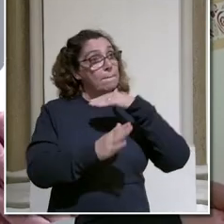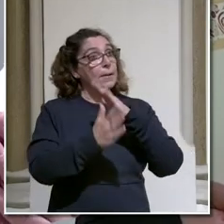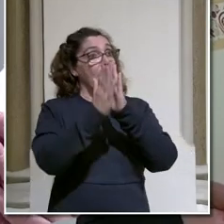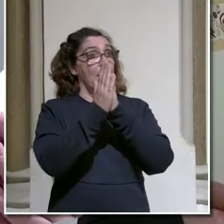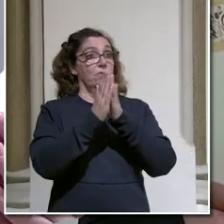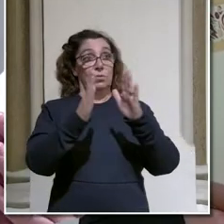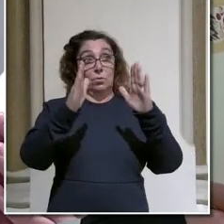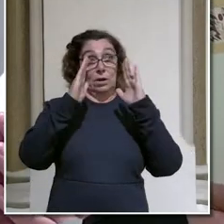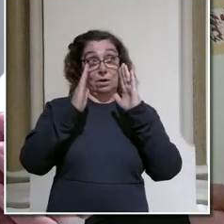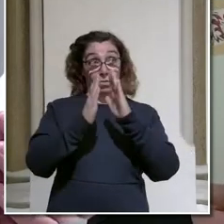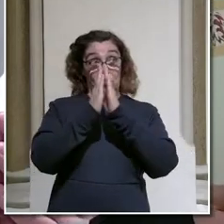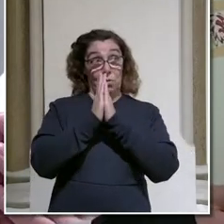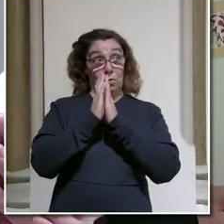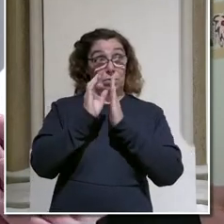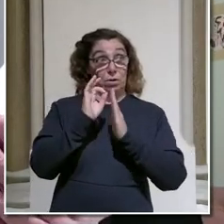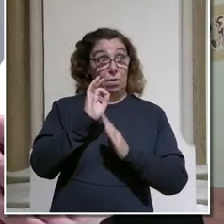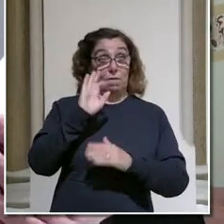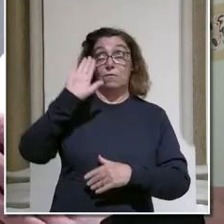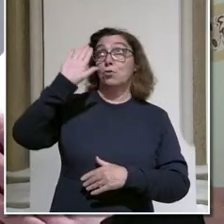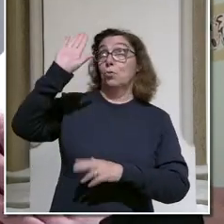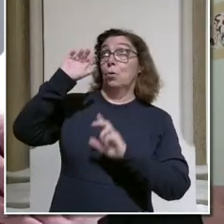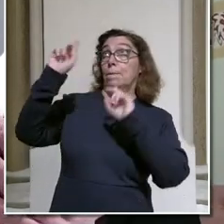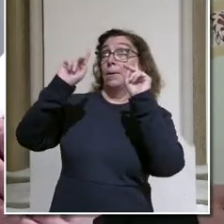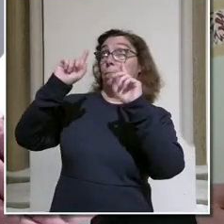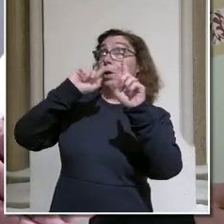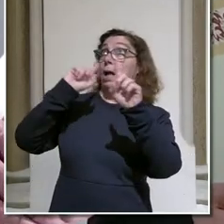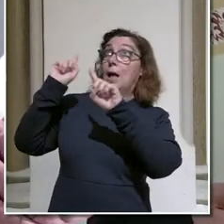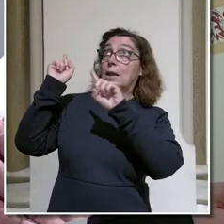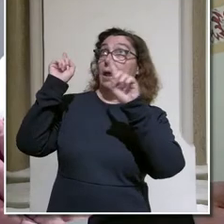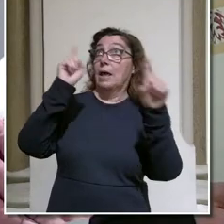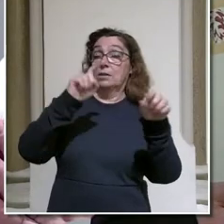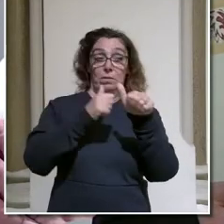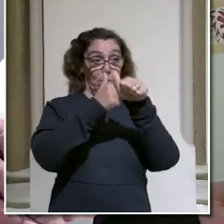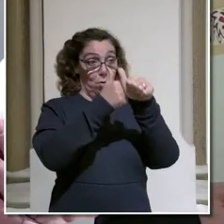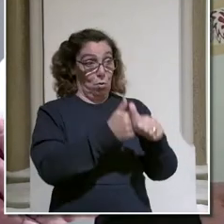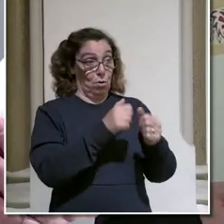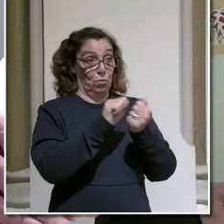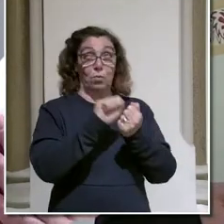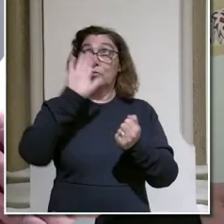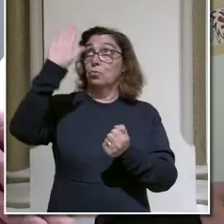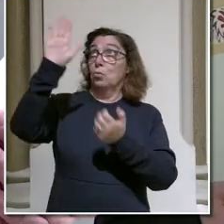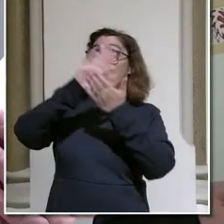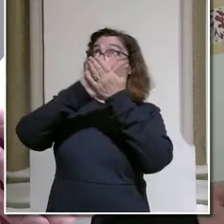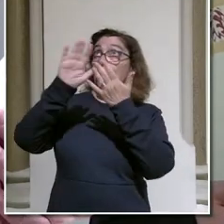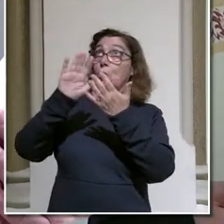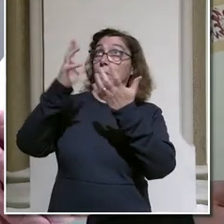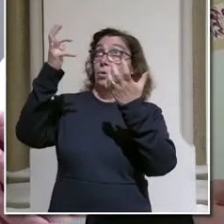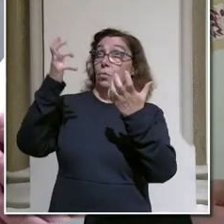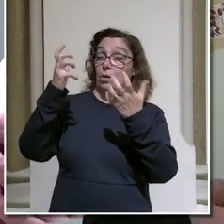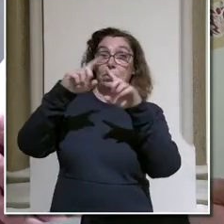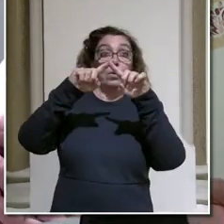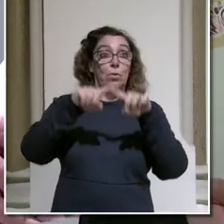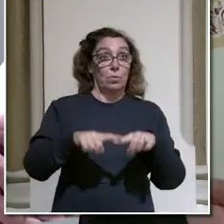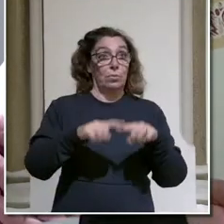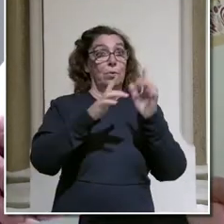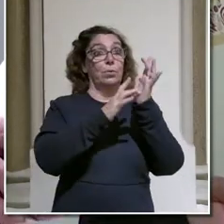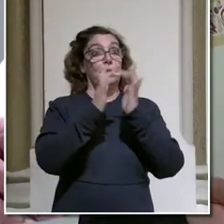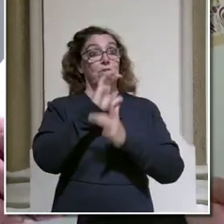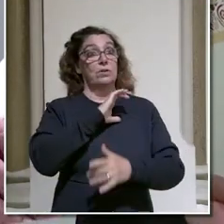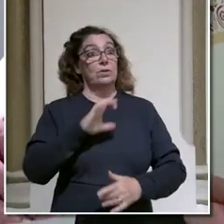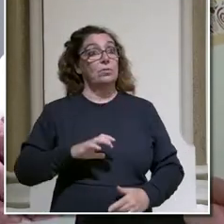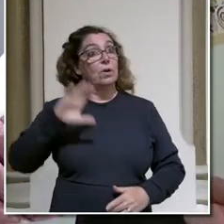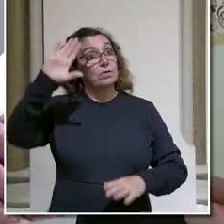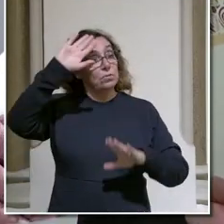the prayers of your people and answer them in accord with your holy will. Through Jesus Christ, your